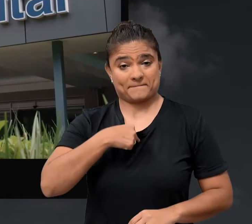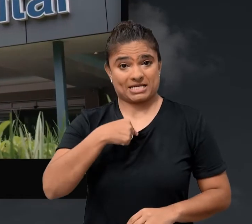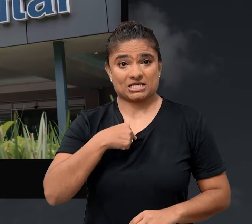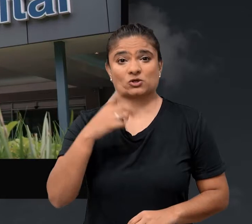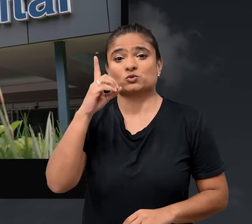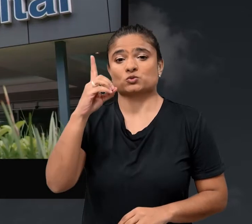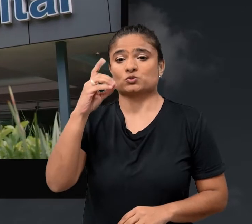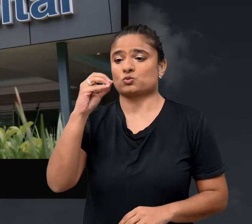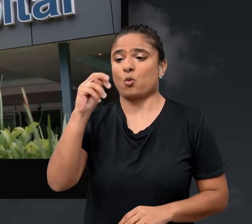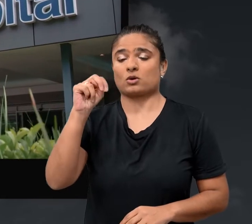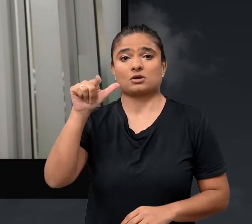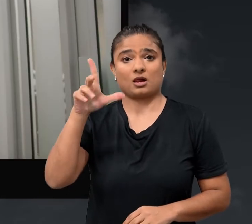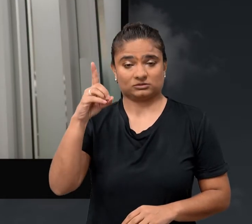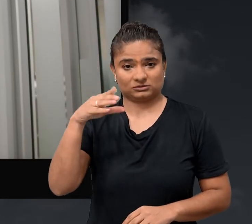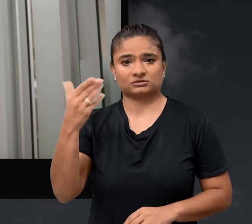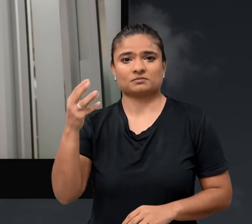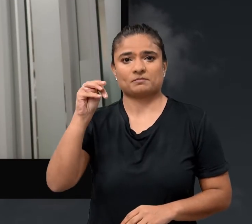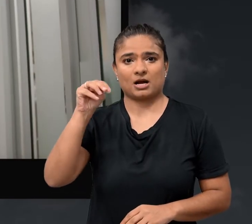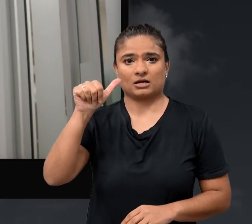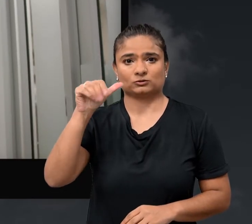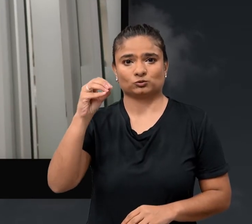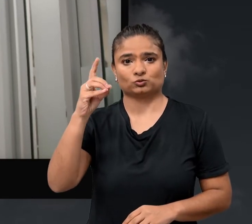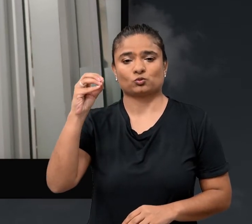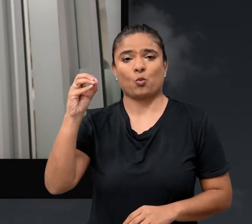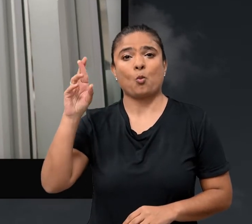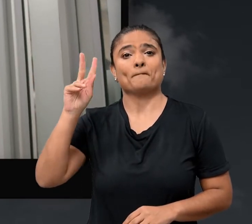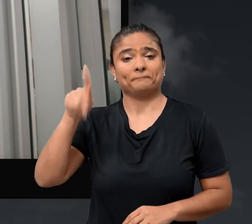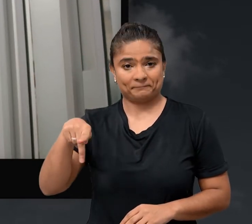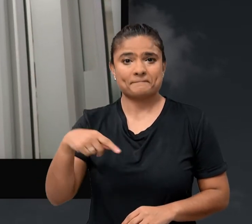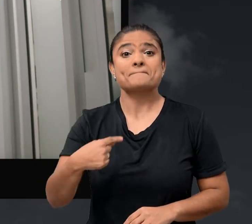I'm Maasdorp, gynecologist at Garden City.